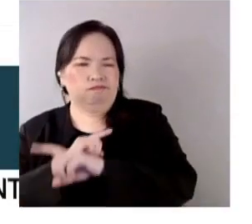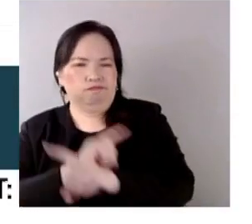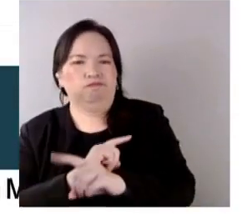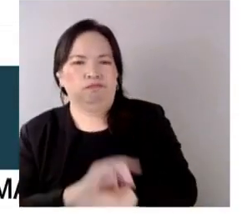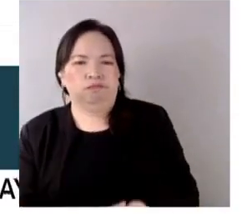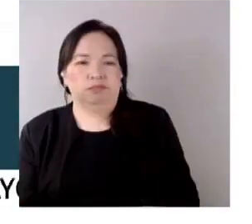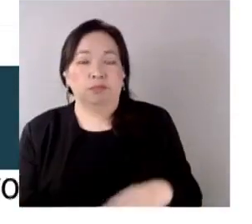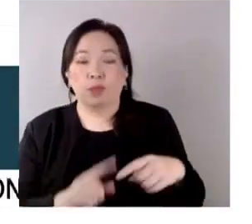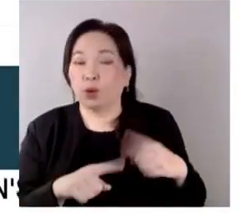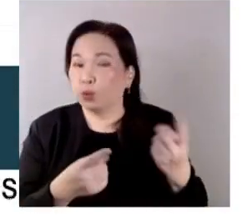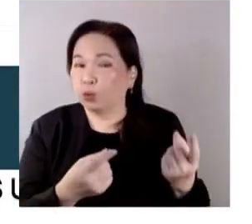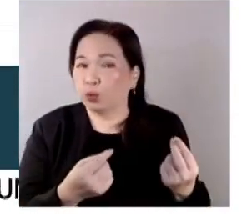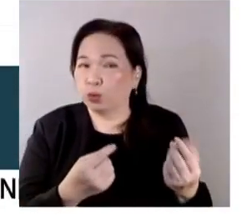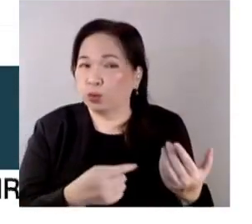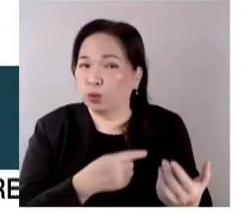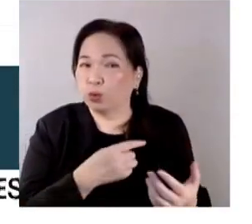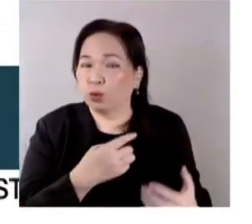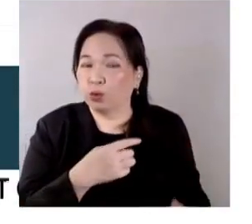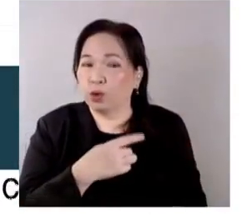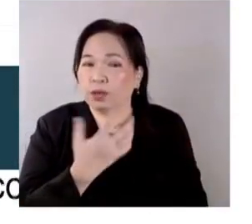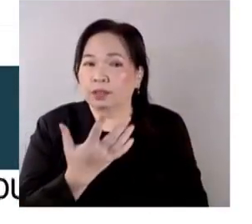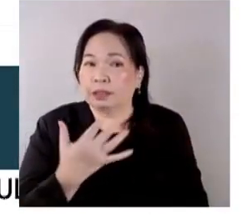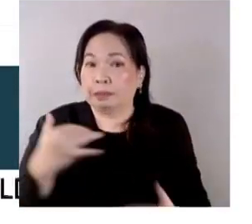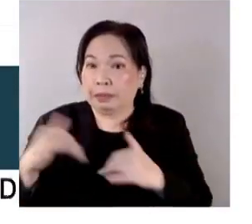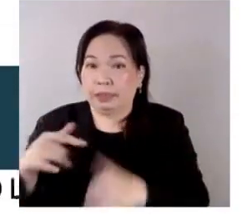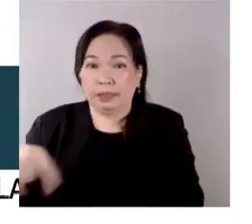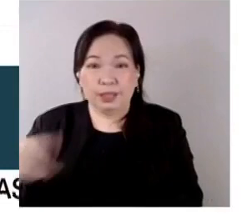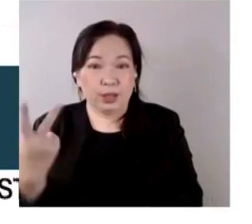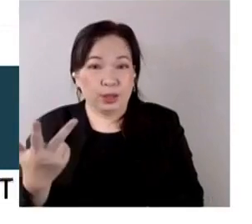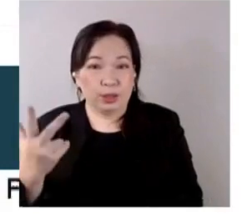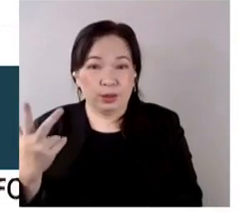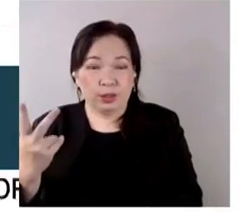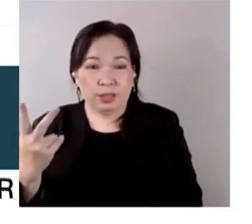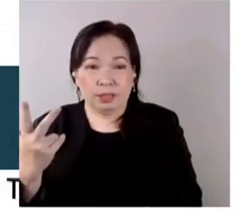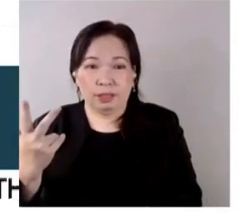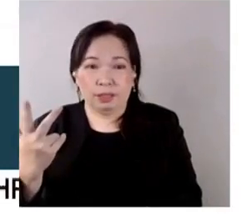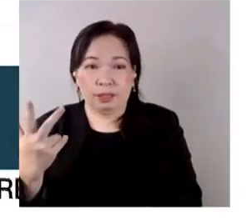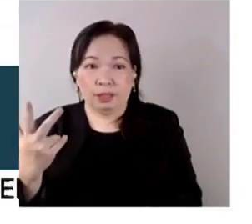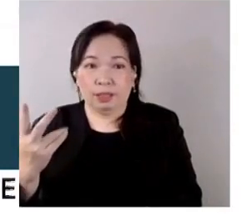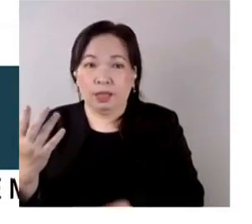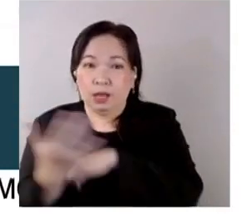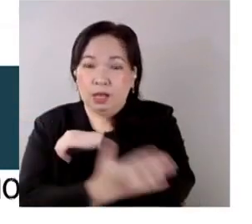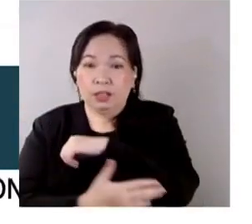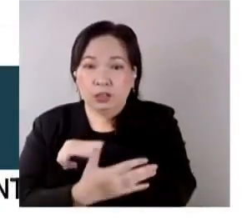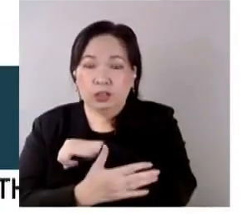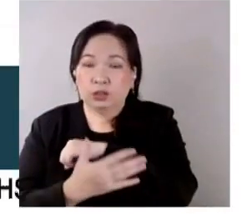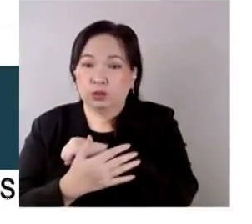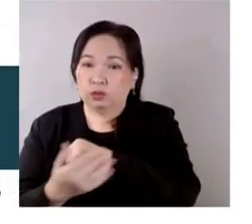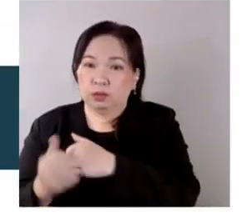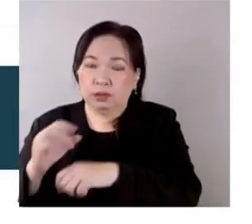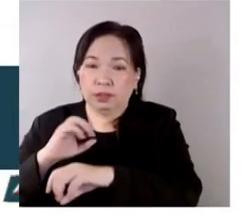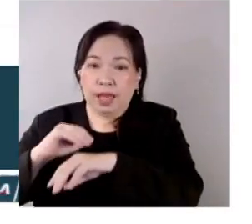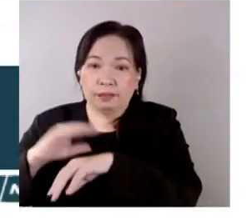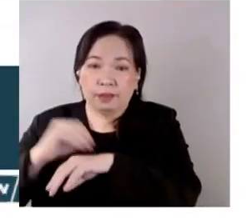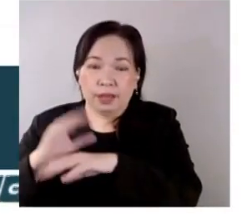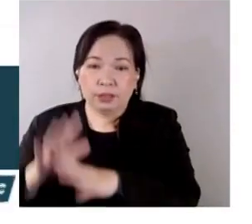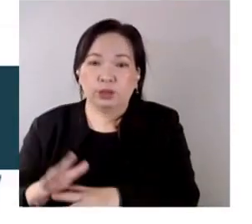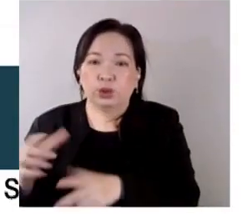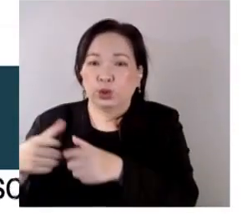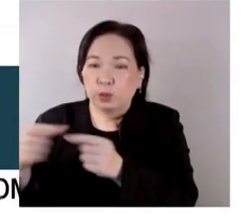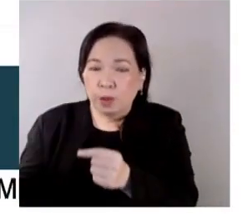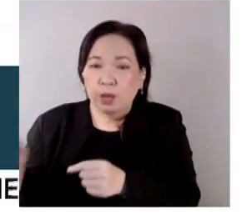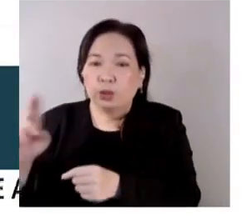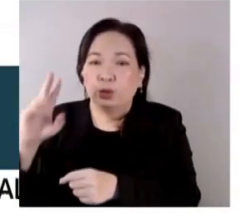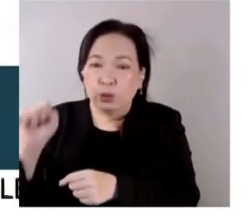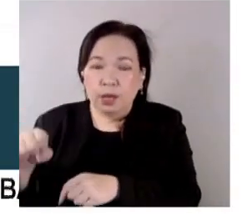react to this high-level meeting between the, you know, the three national security advisors of Japan, the United States,